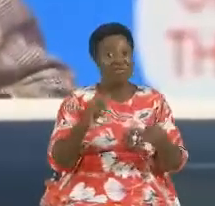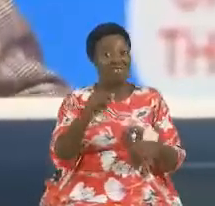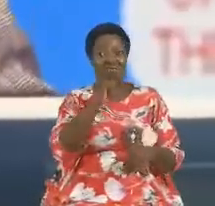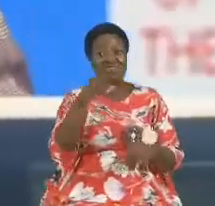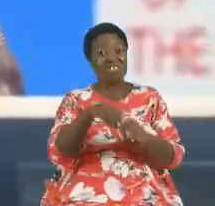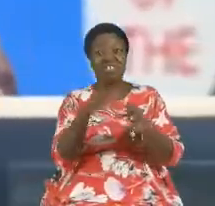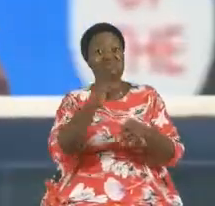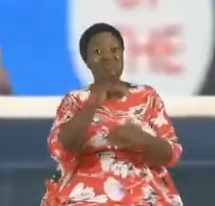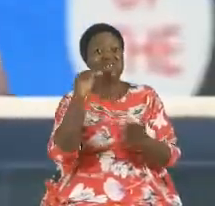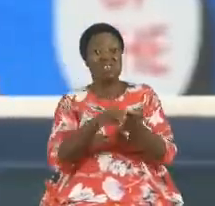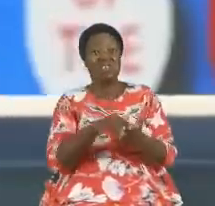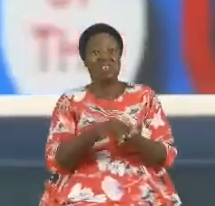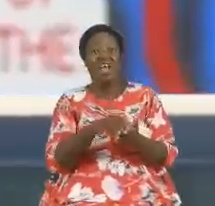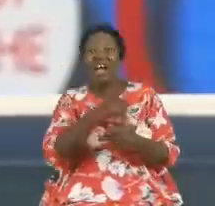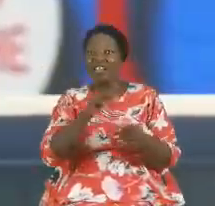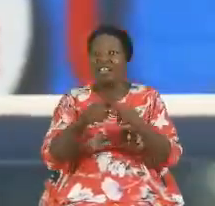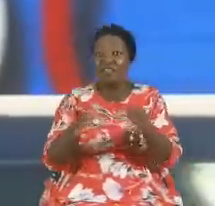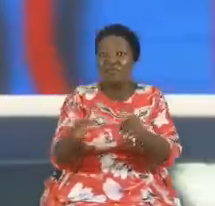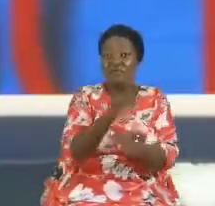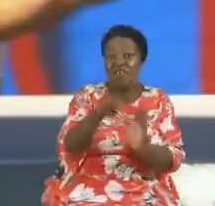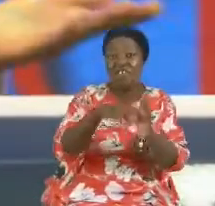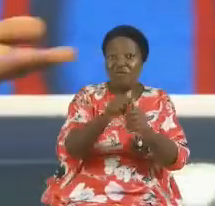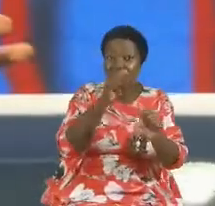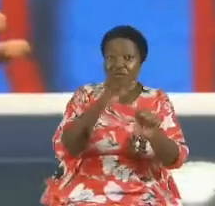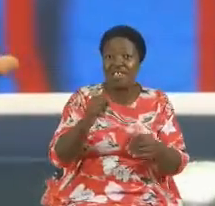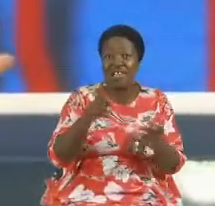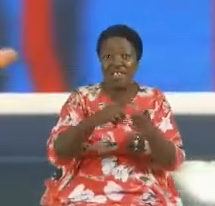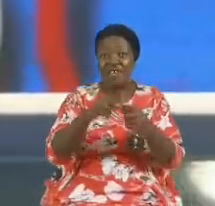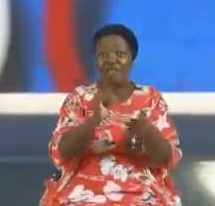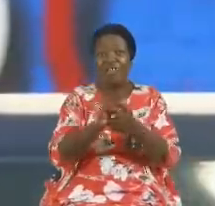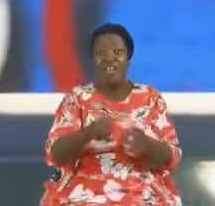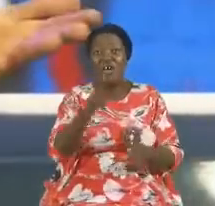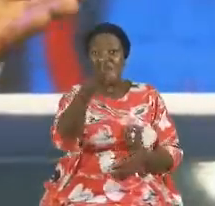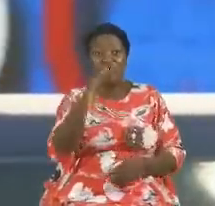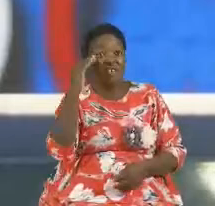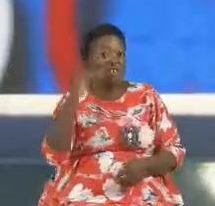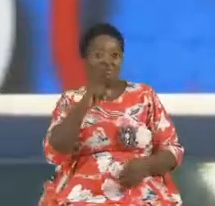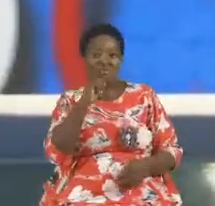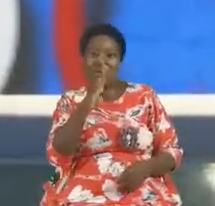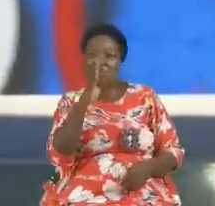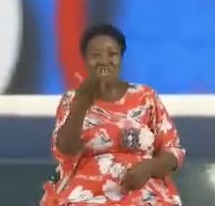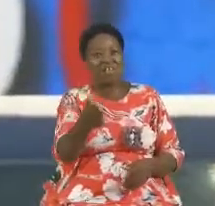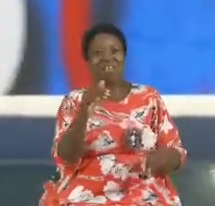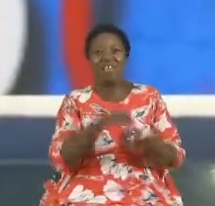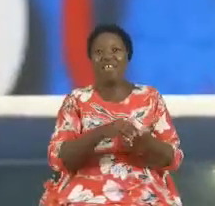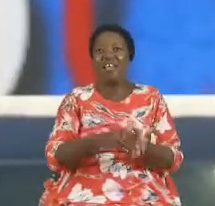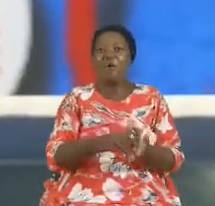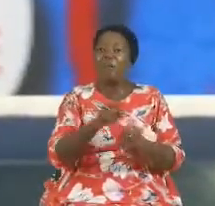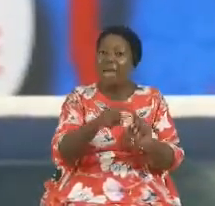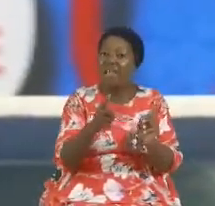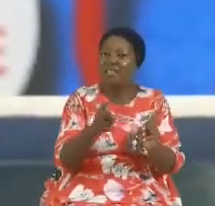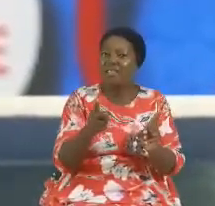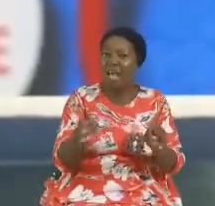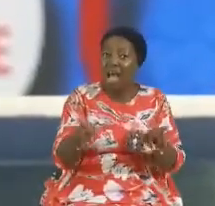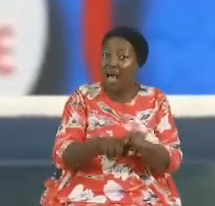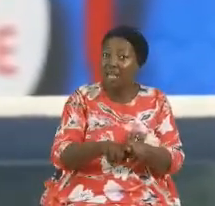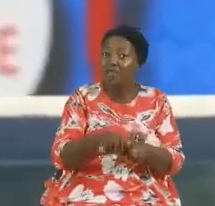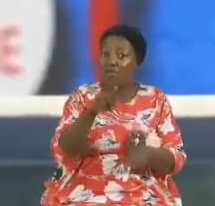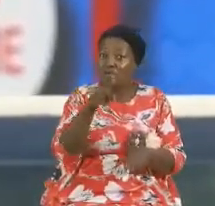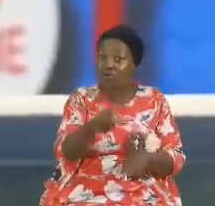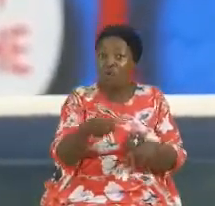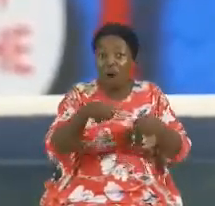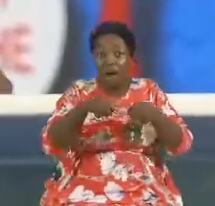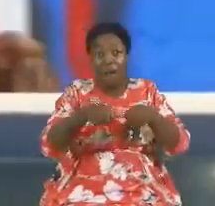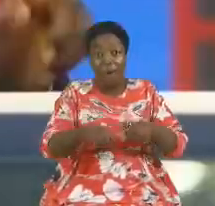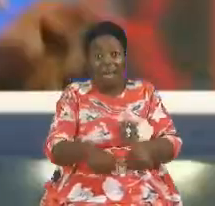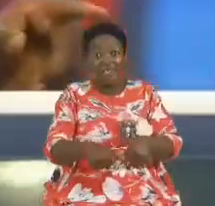crawl out. You are no more in him, and the fullness of the blessing of the Godhead will no